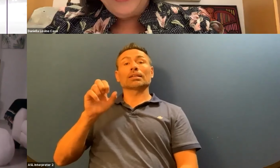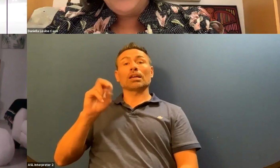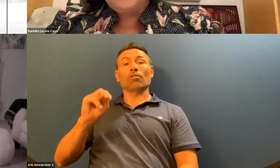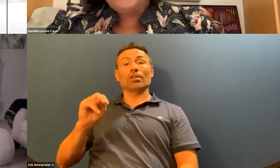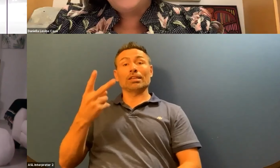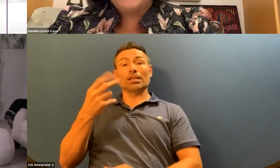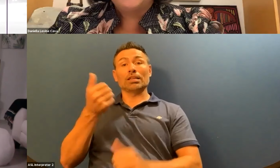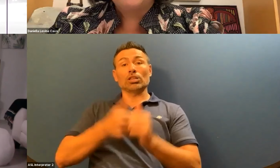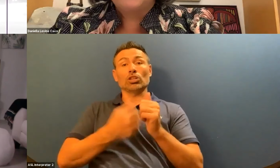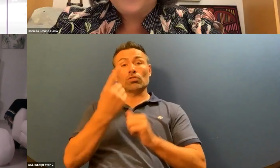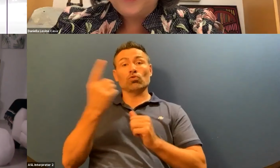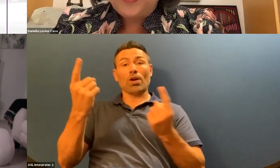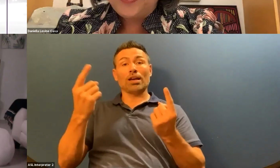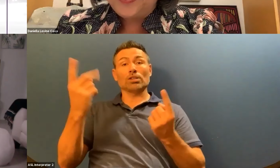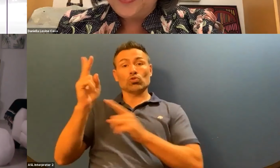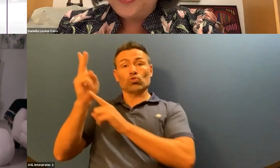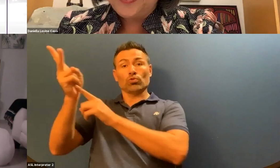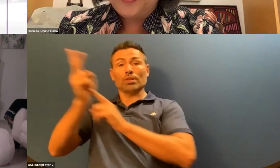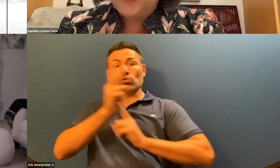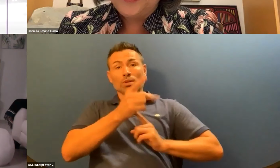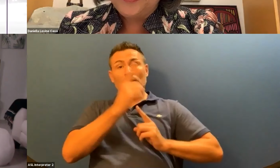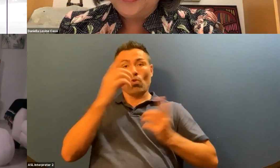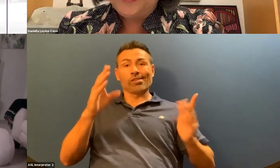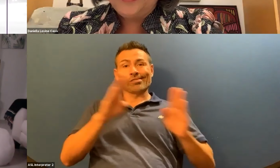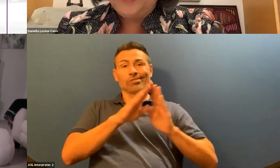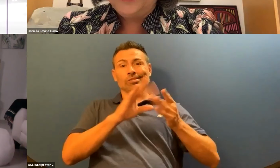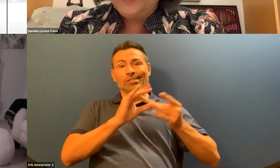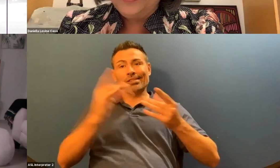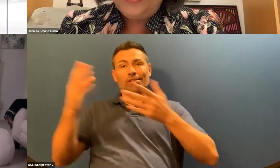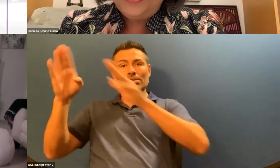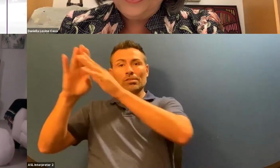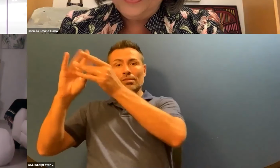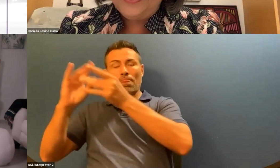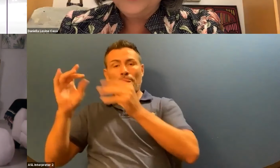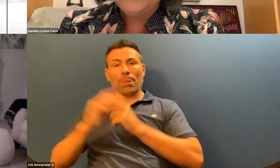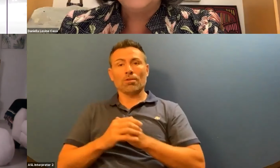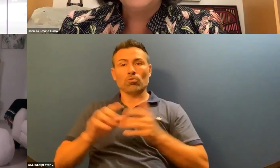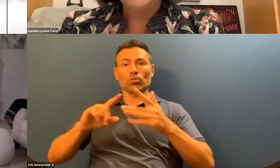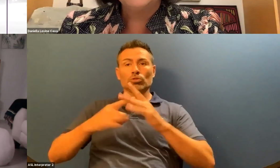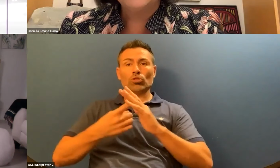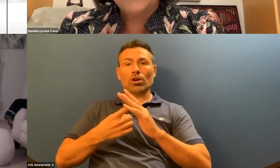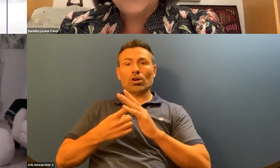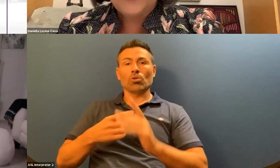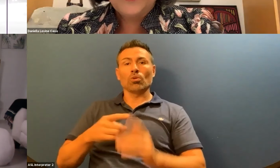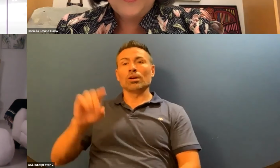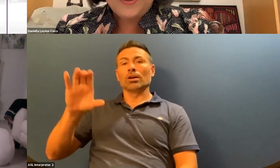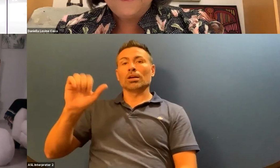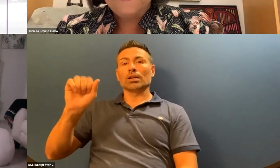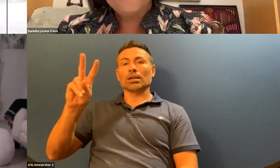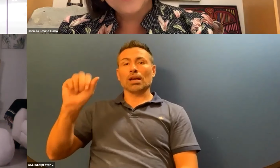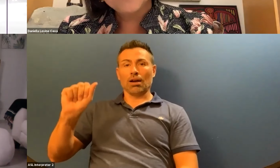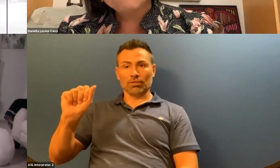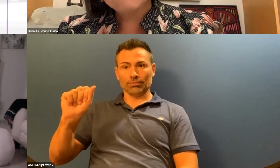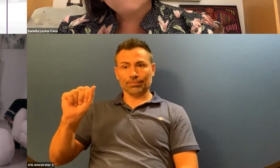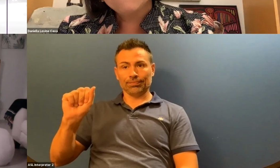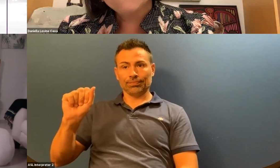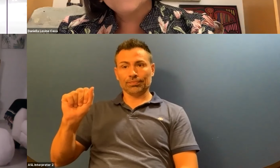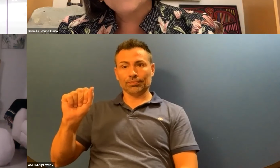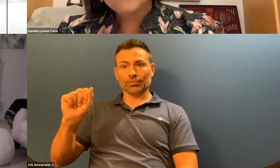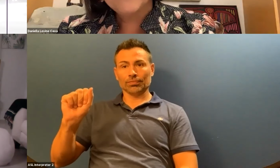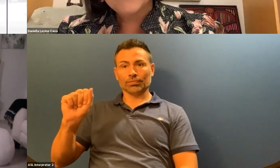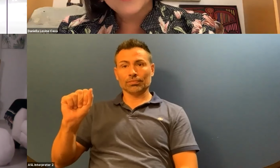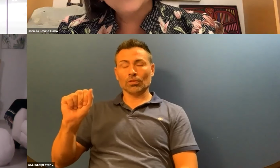I'll get my clock set here. And we began with Commissioner Cava, we are going to allow